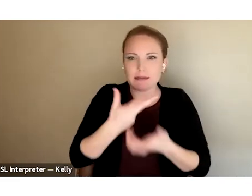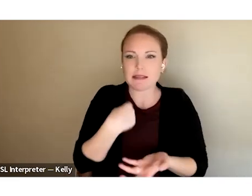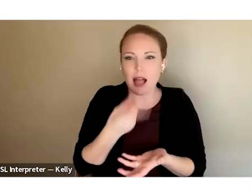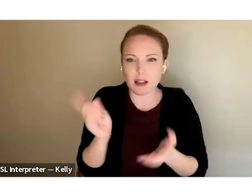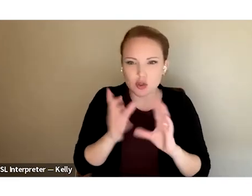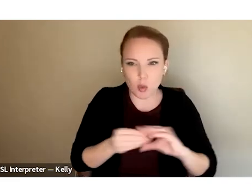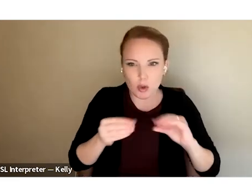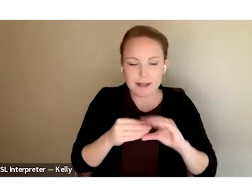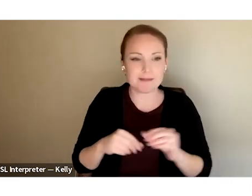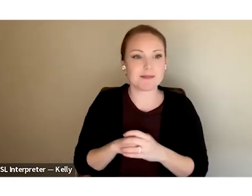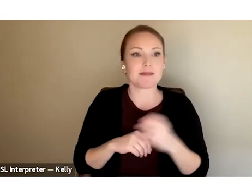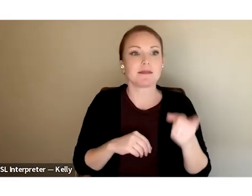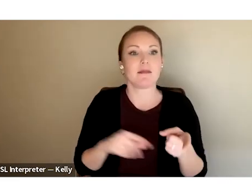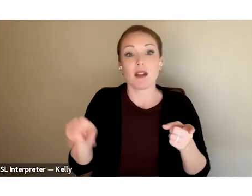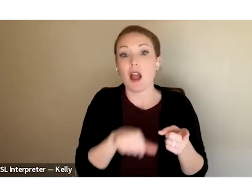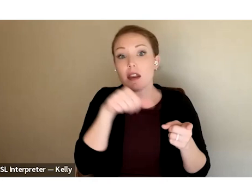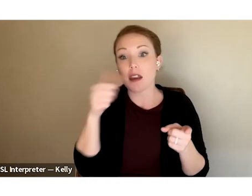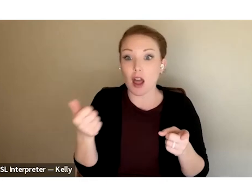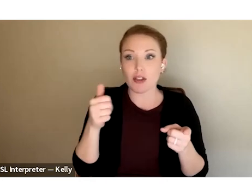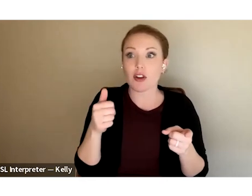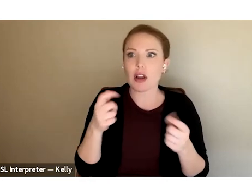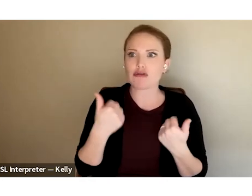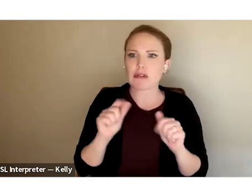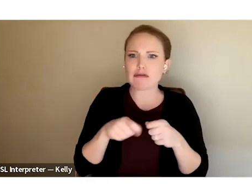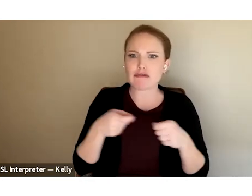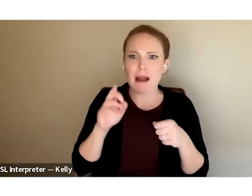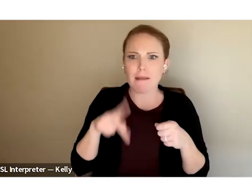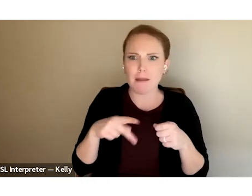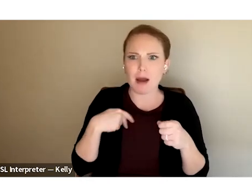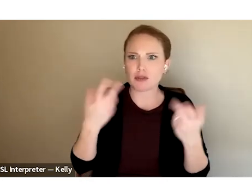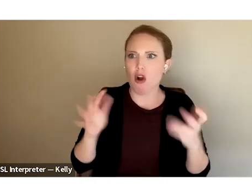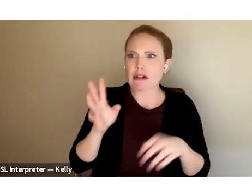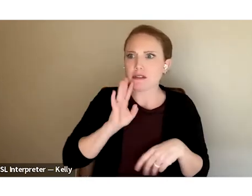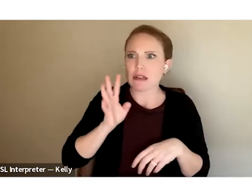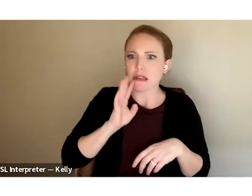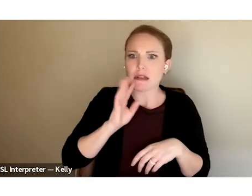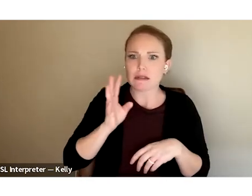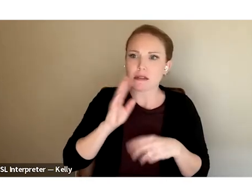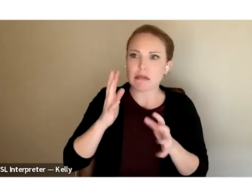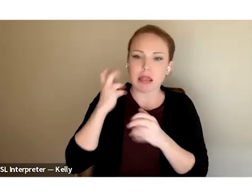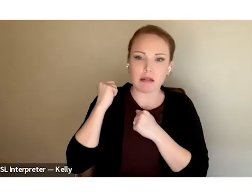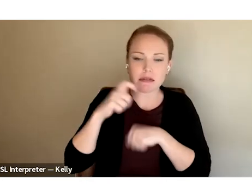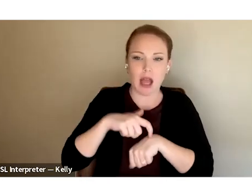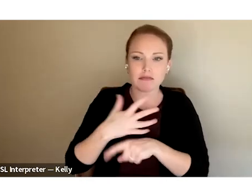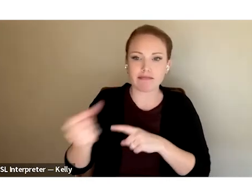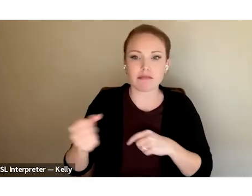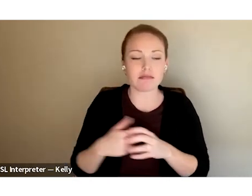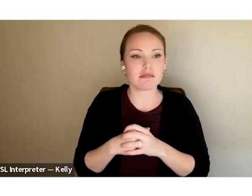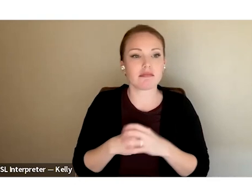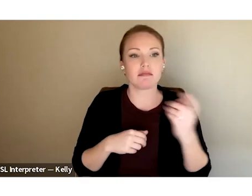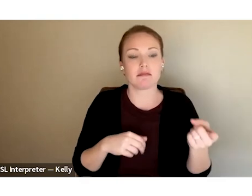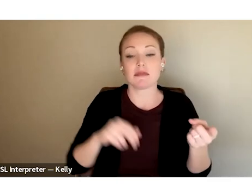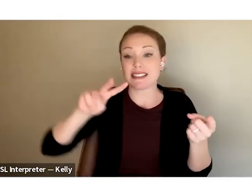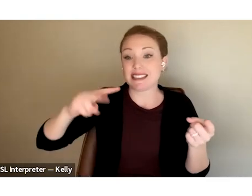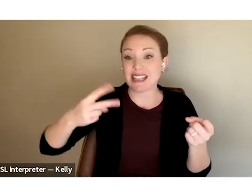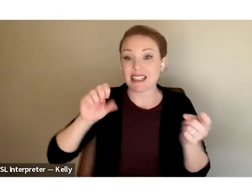another episode, I'll try to wrap up because I didn't realize I was talking as long as I did. In season 2